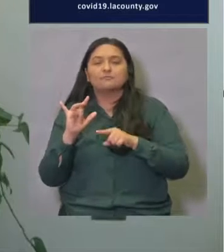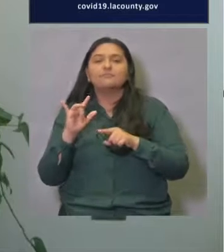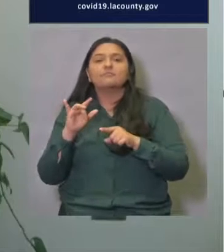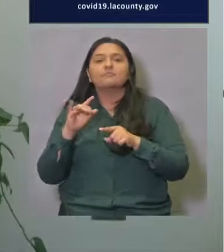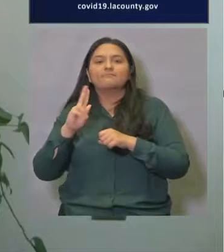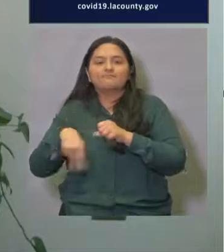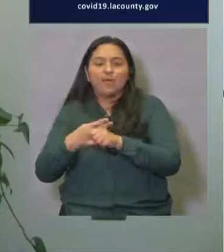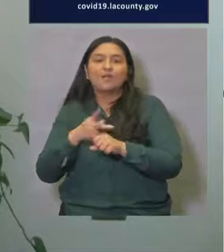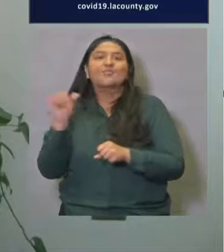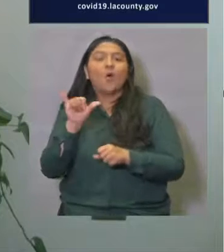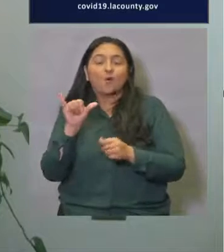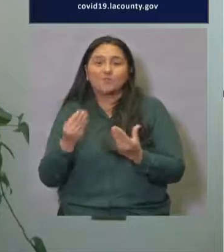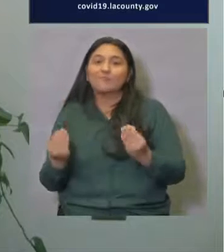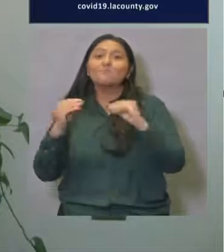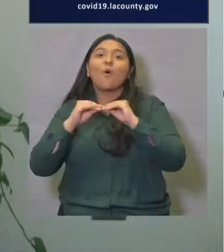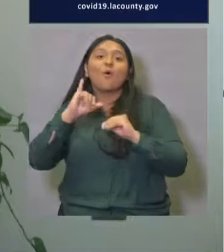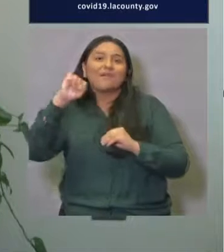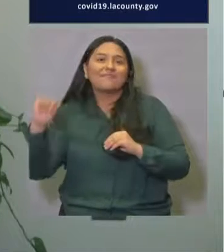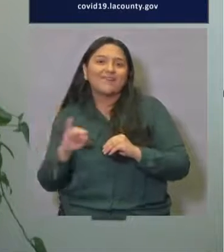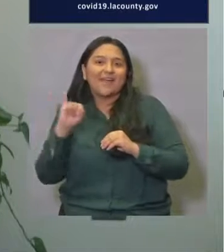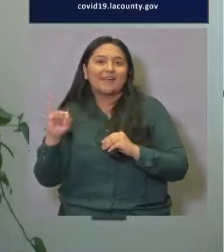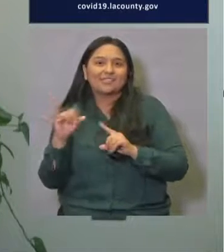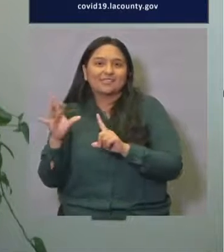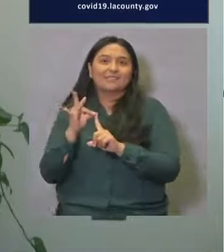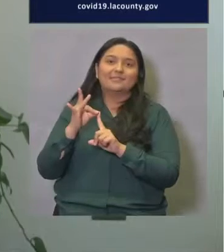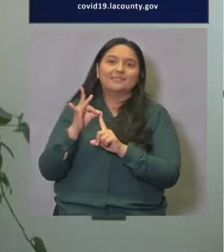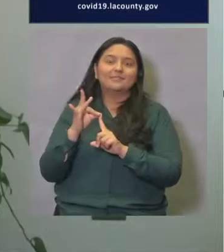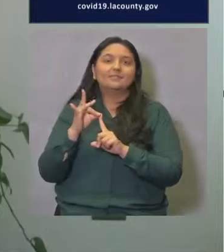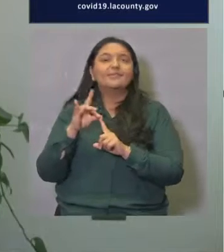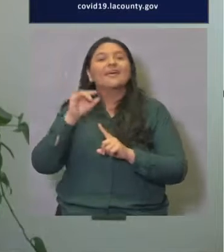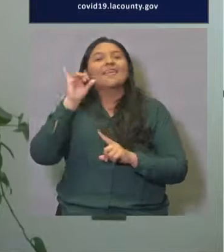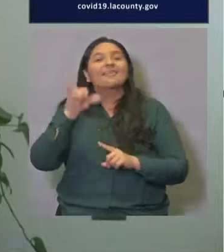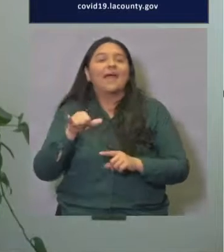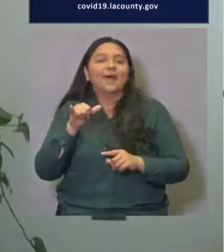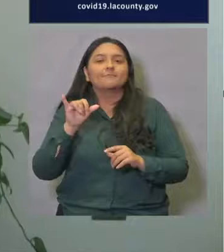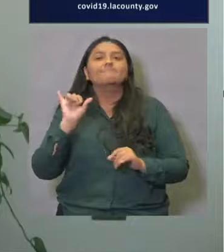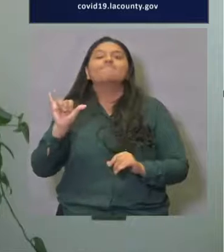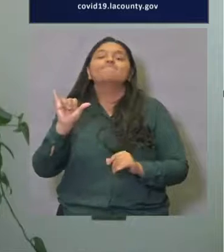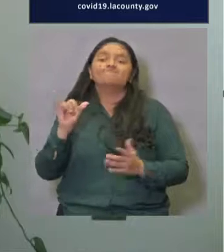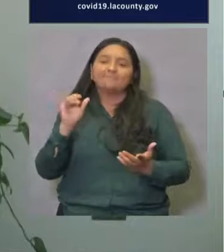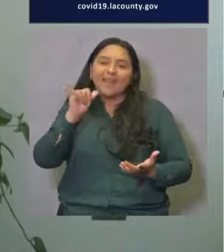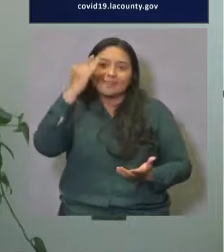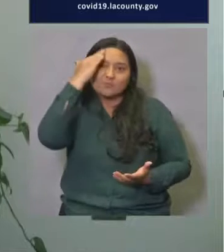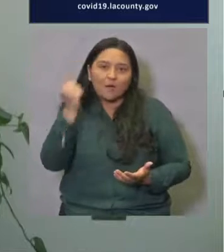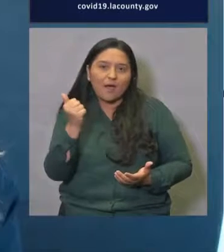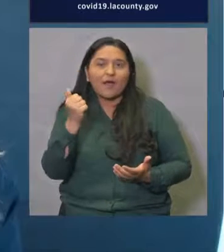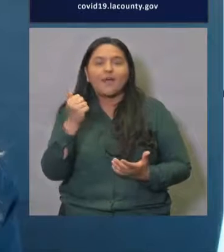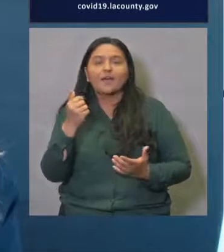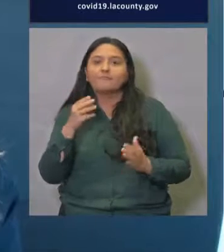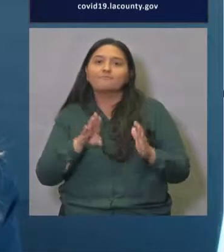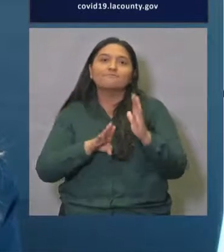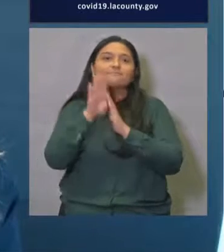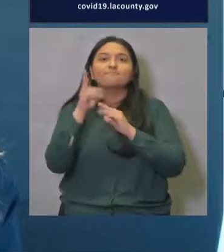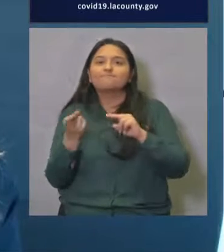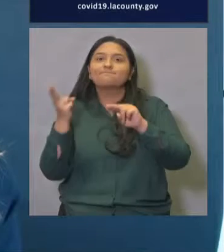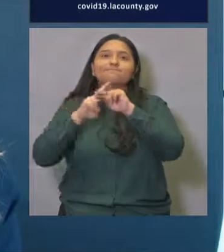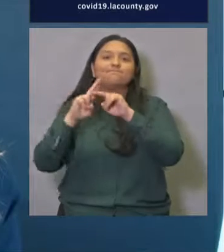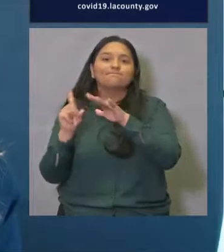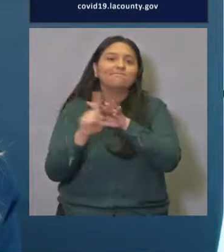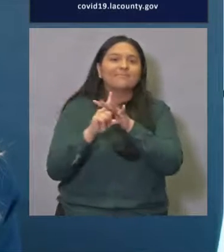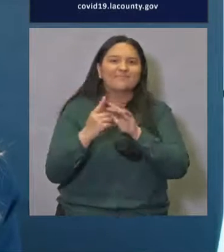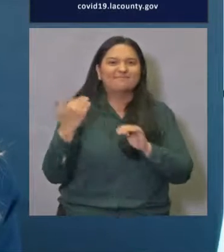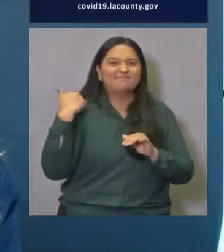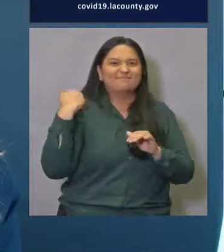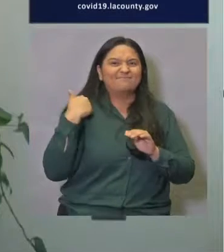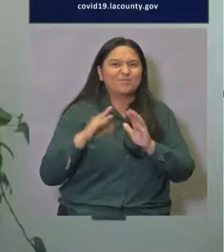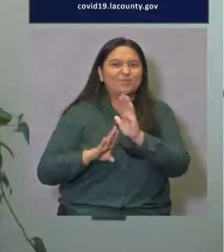would in fact help explain why we saw such a proliferation of cases during the surge. But I want to be clear,